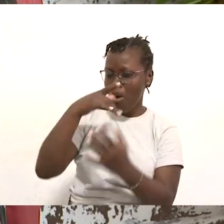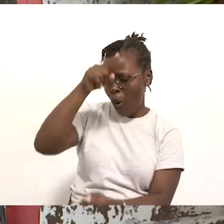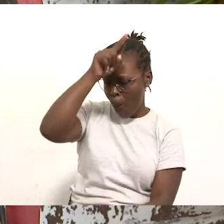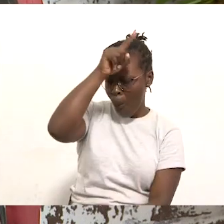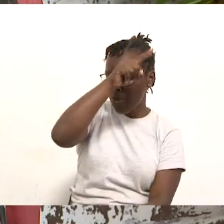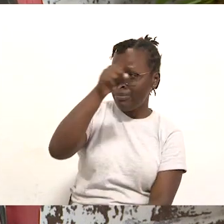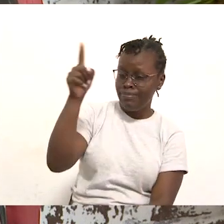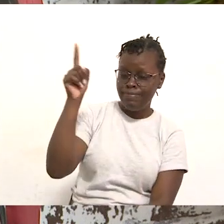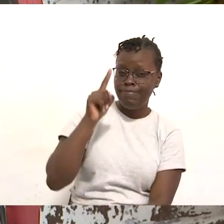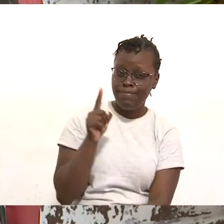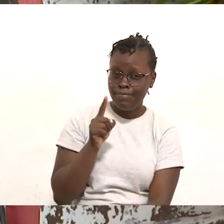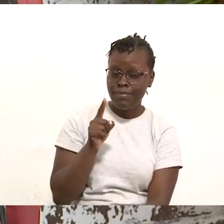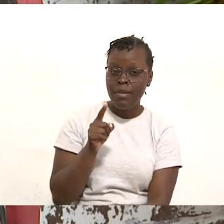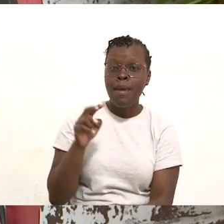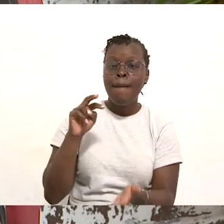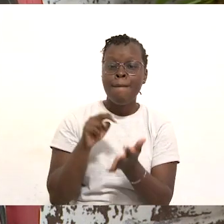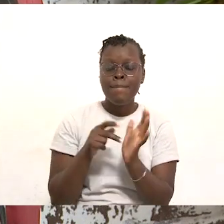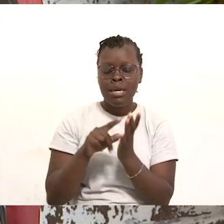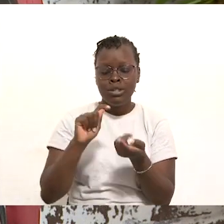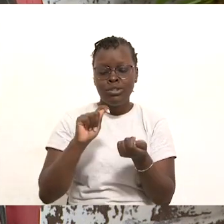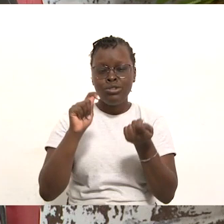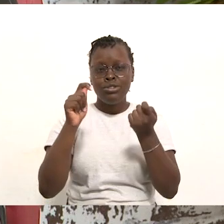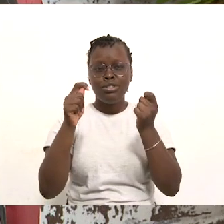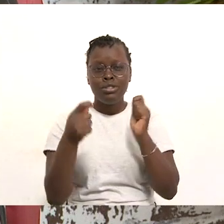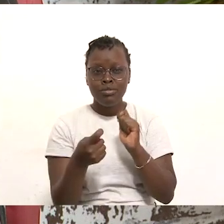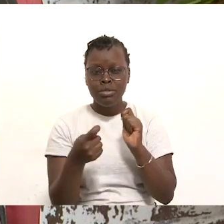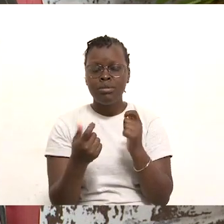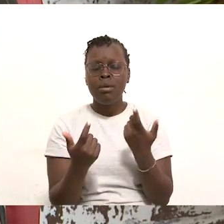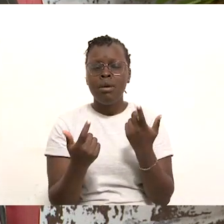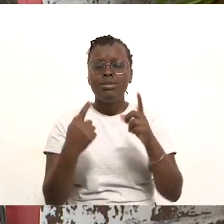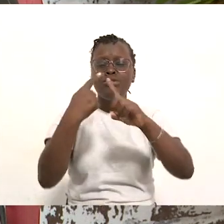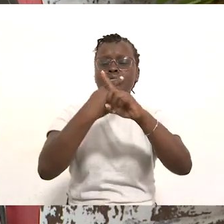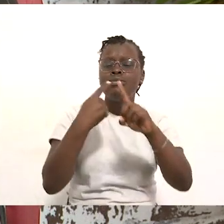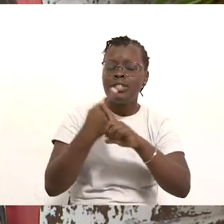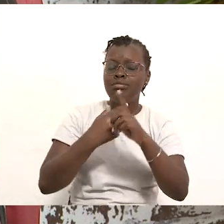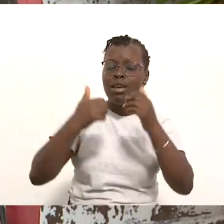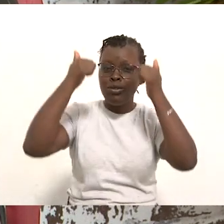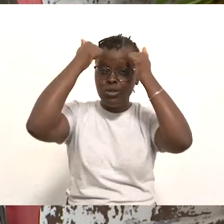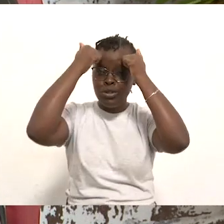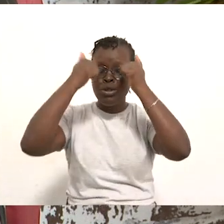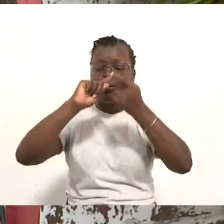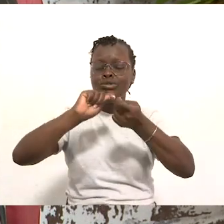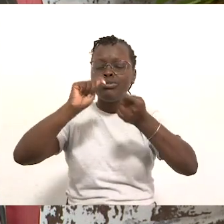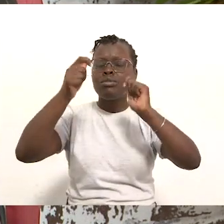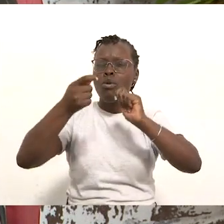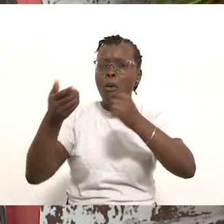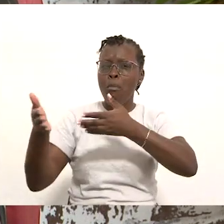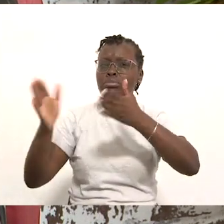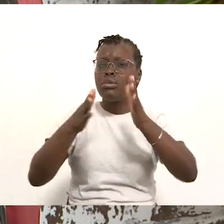areas. So the shift towards ODEL at different education levels, it presents a transformative